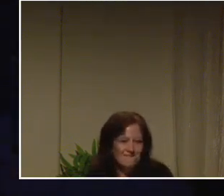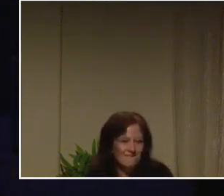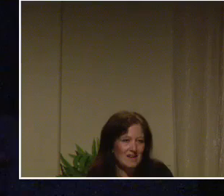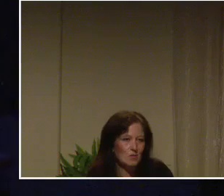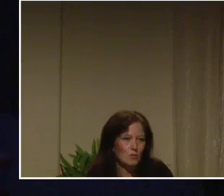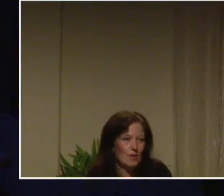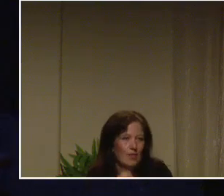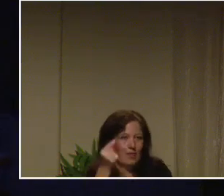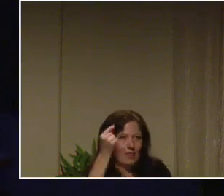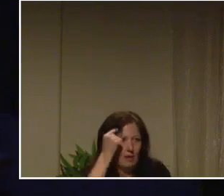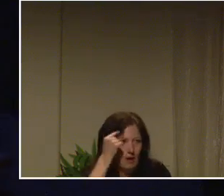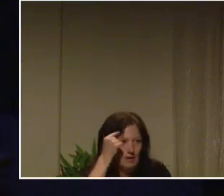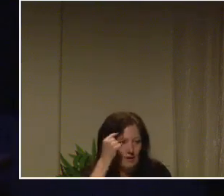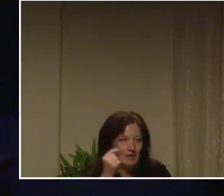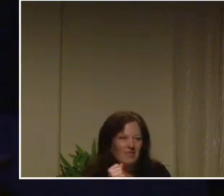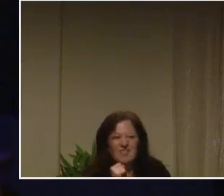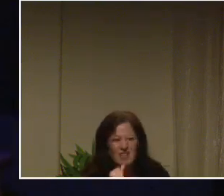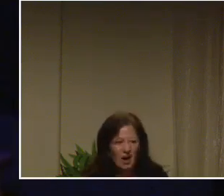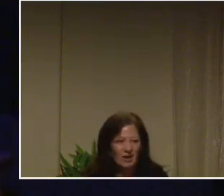and not